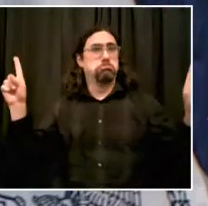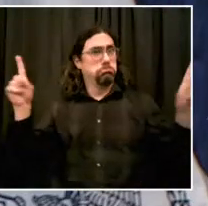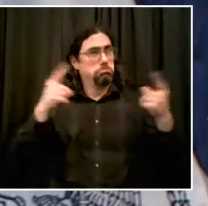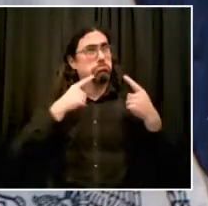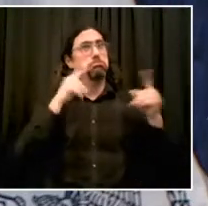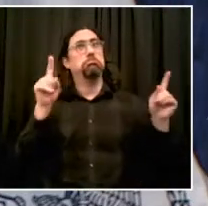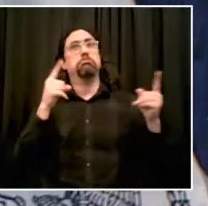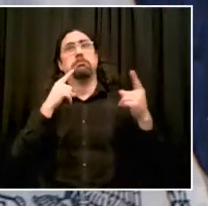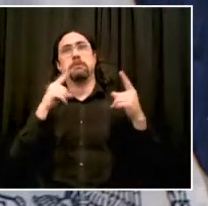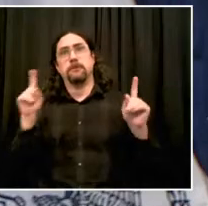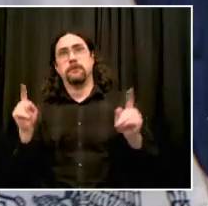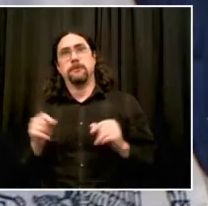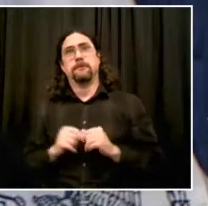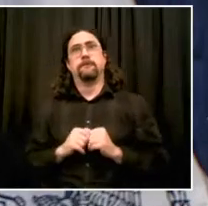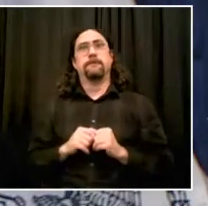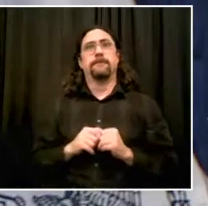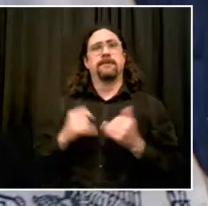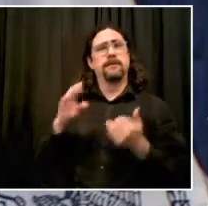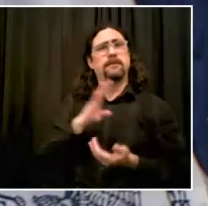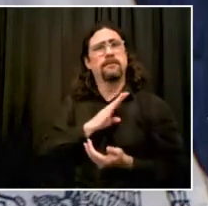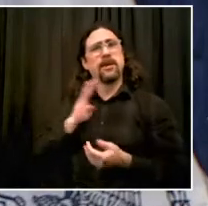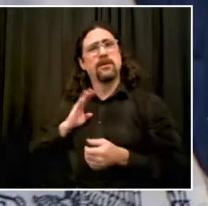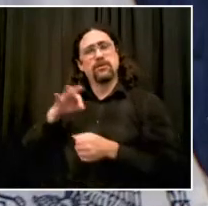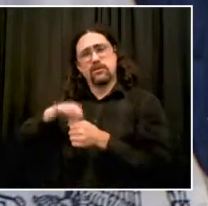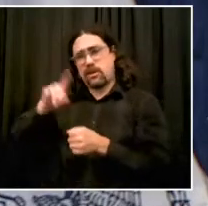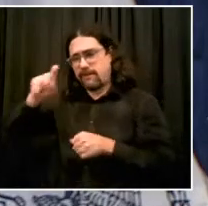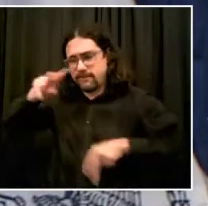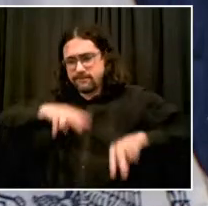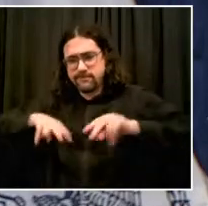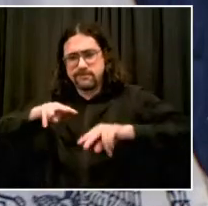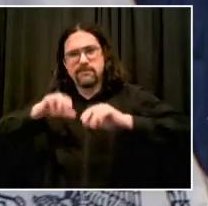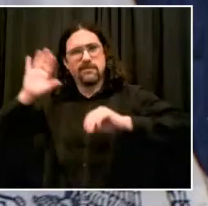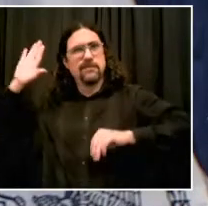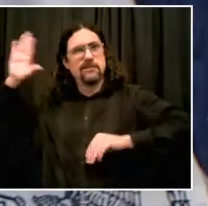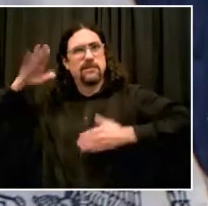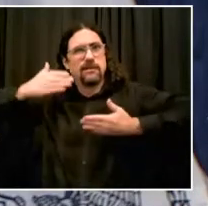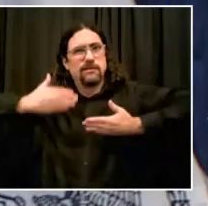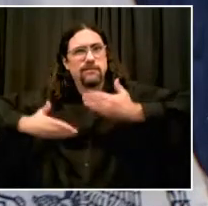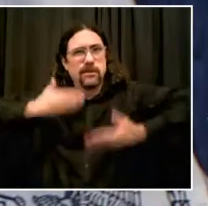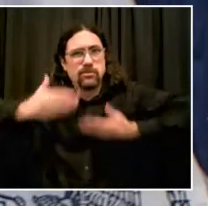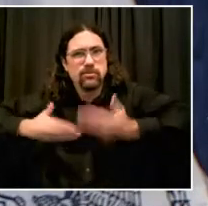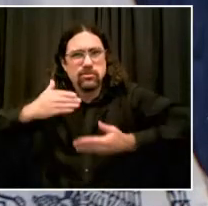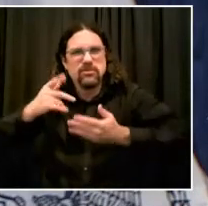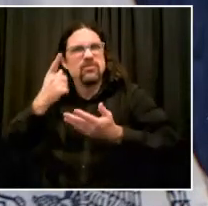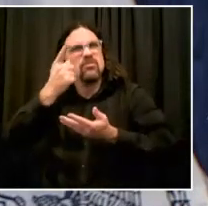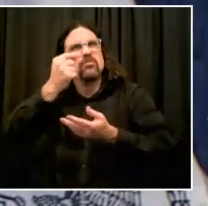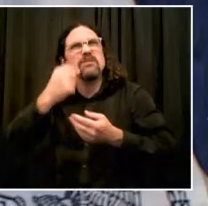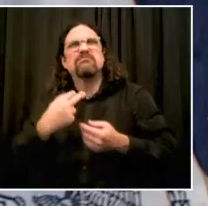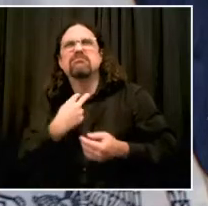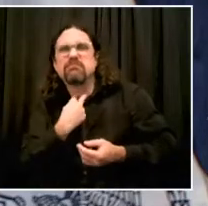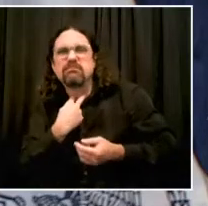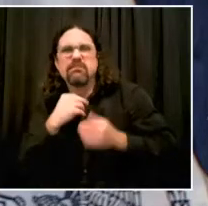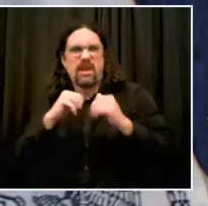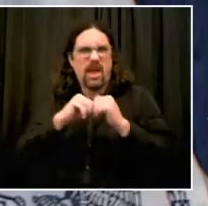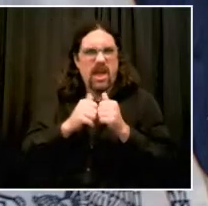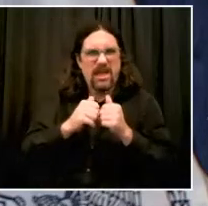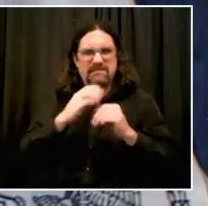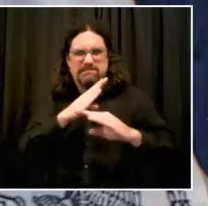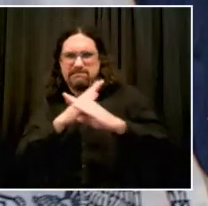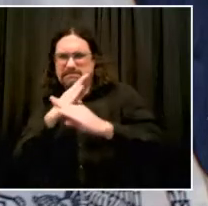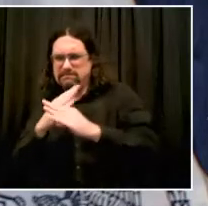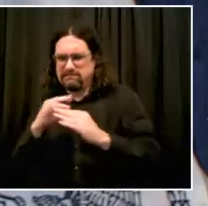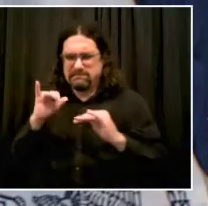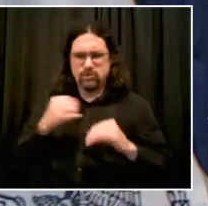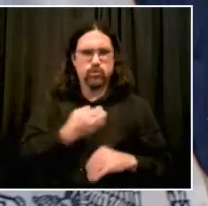be ready for the general election. Go ahead. Thanks. On a different topic, do you know when the